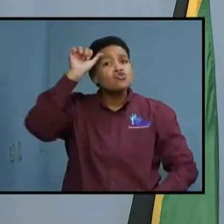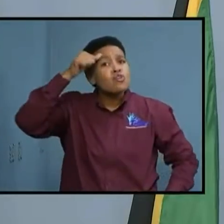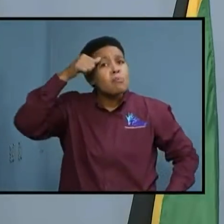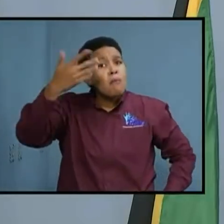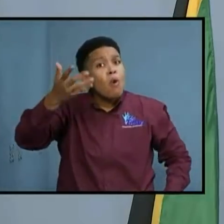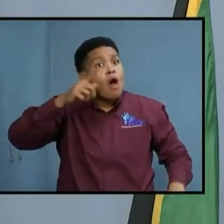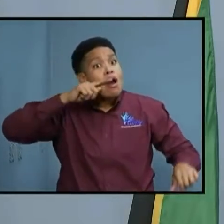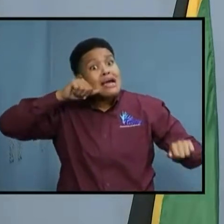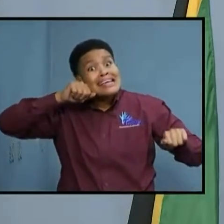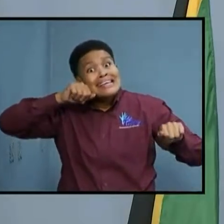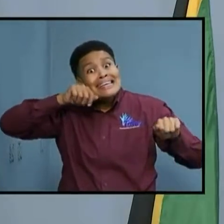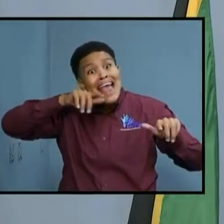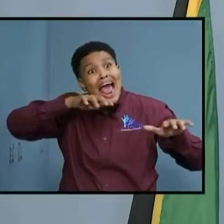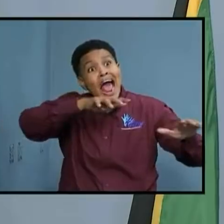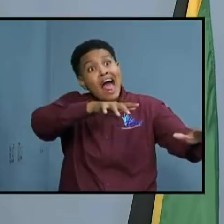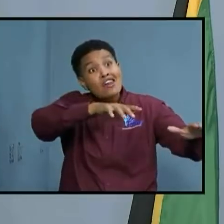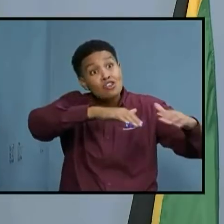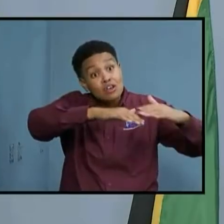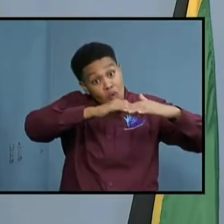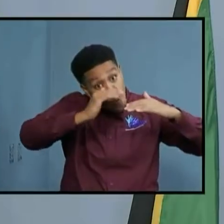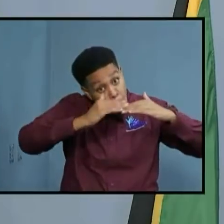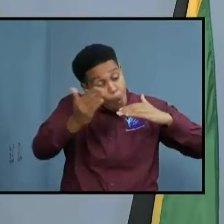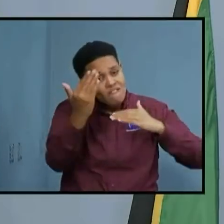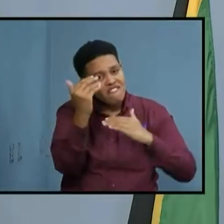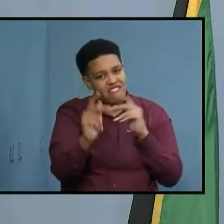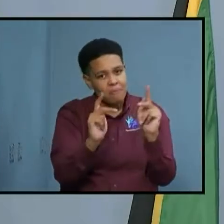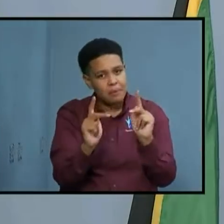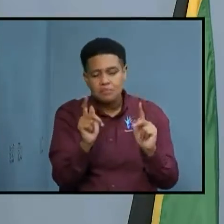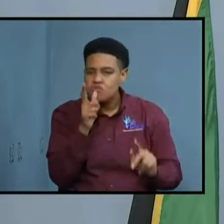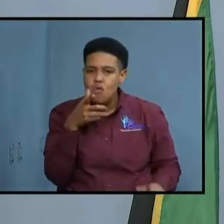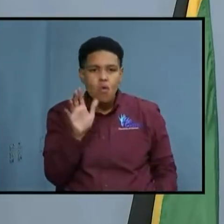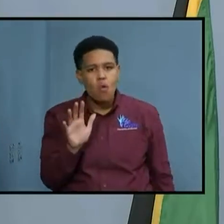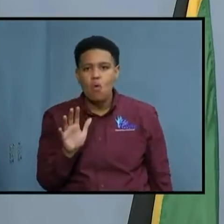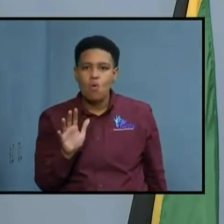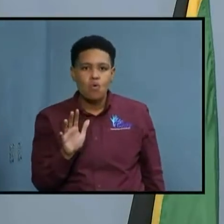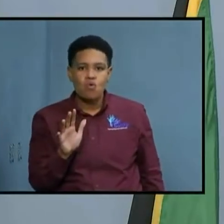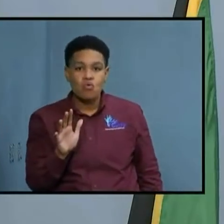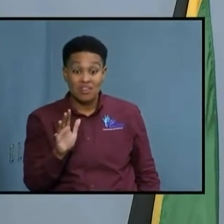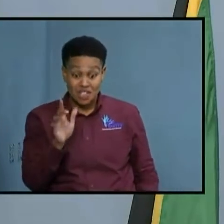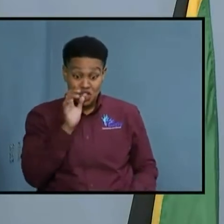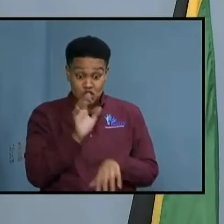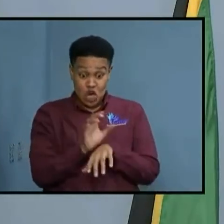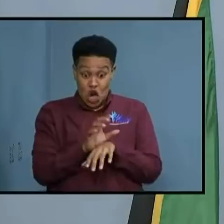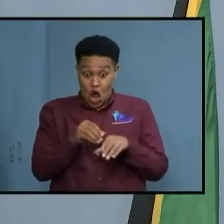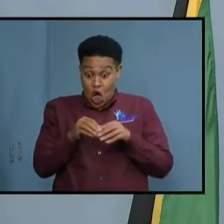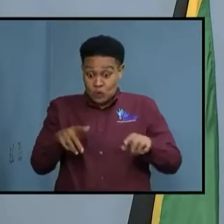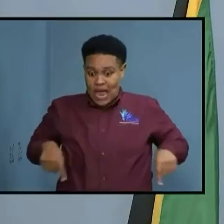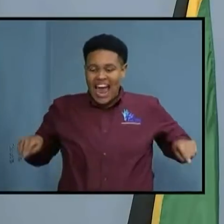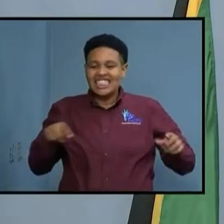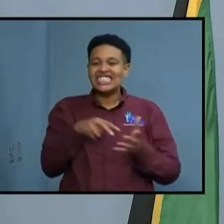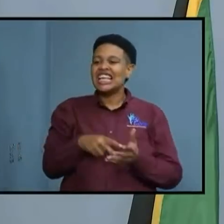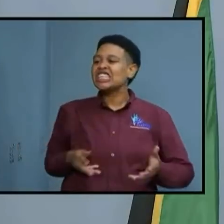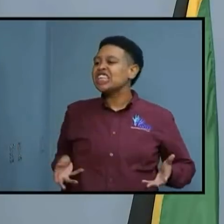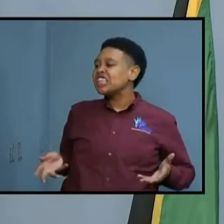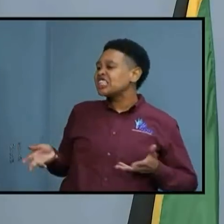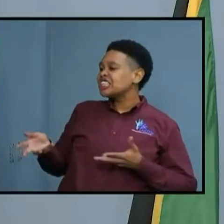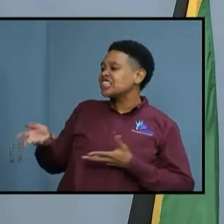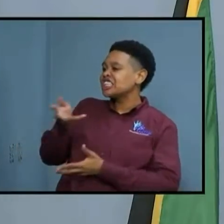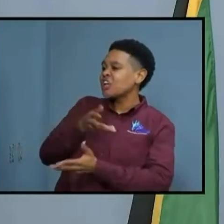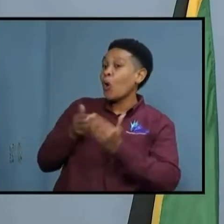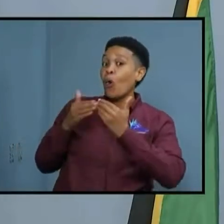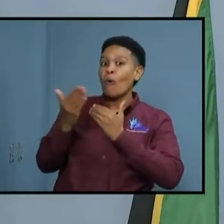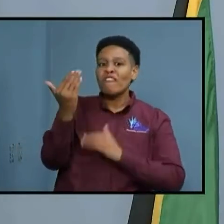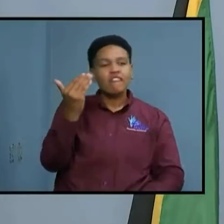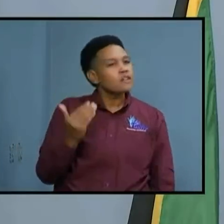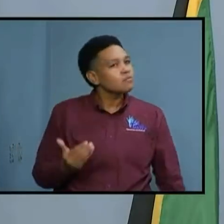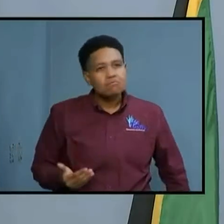in excess of 15 persons are not allowed outside of the place of worship. When the service ends,